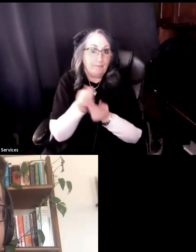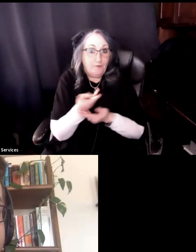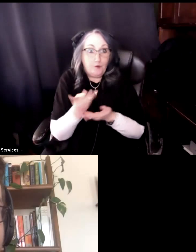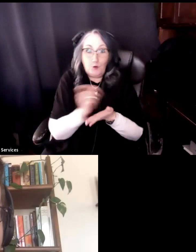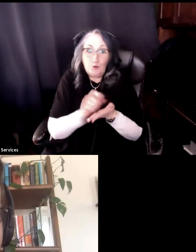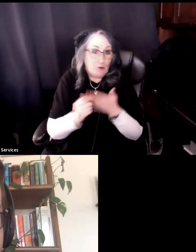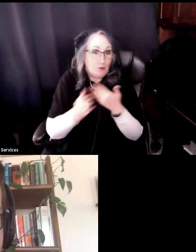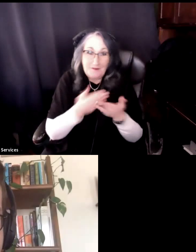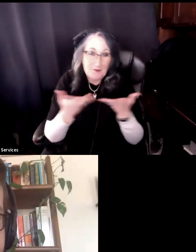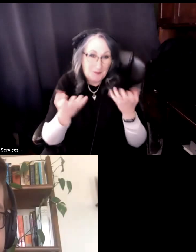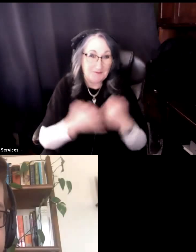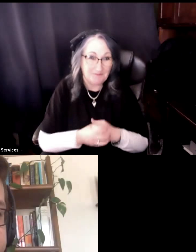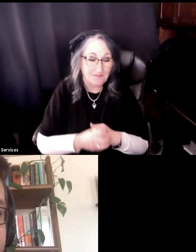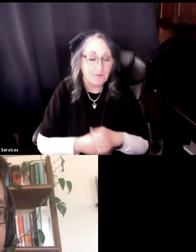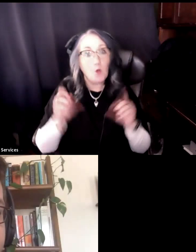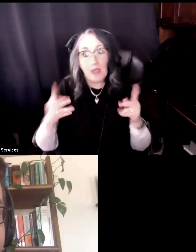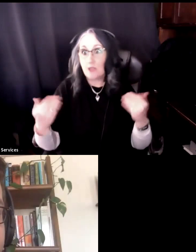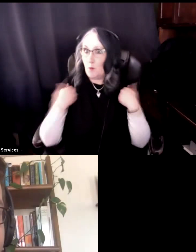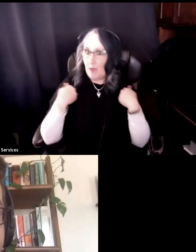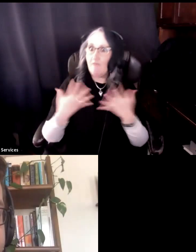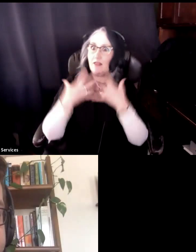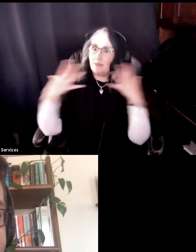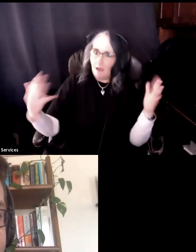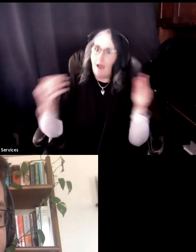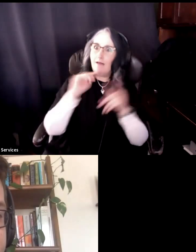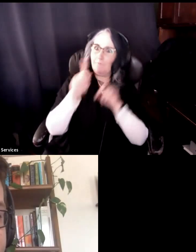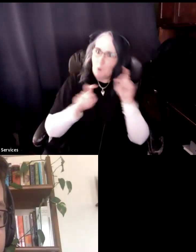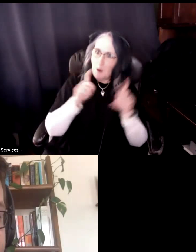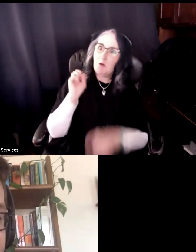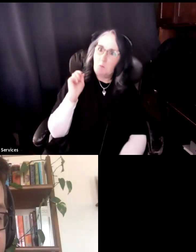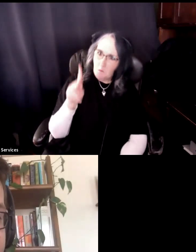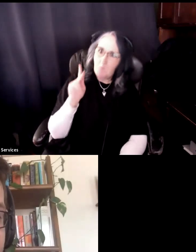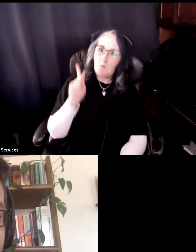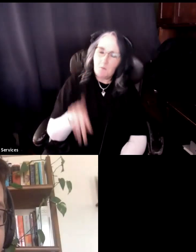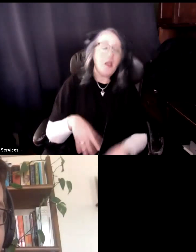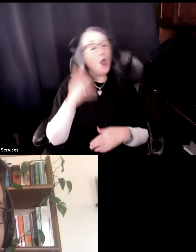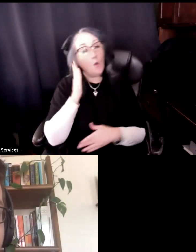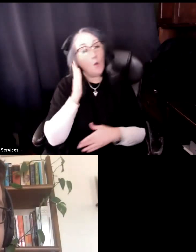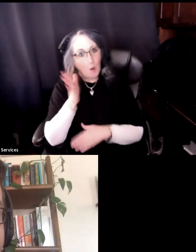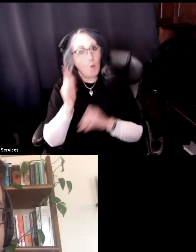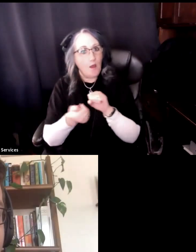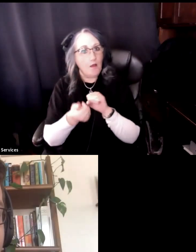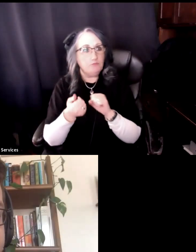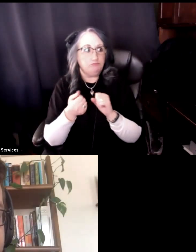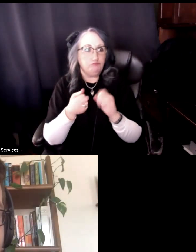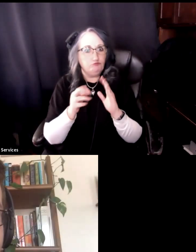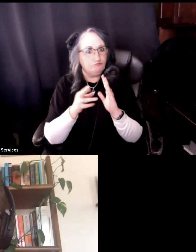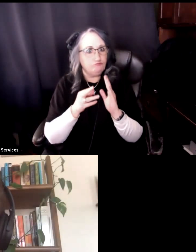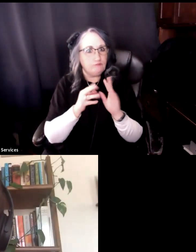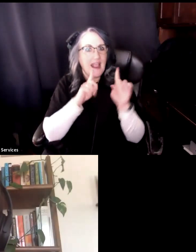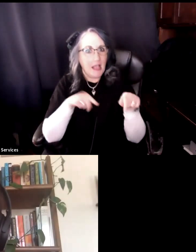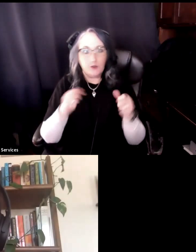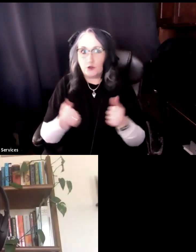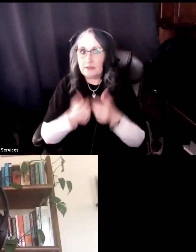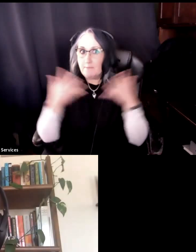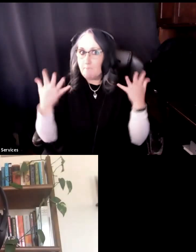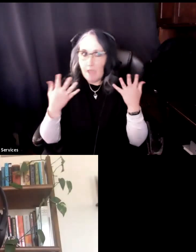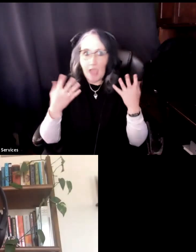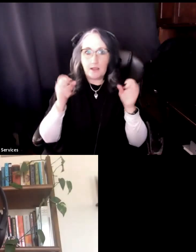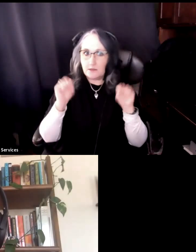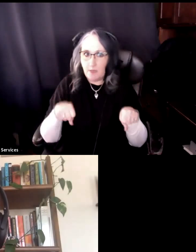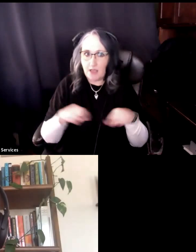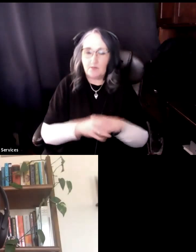so we've got a fair amount of questions and we're gonna get through as many of them as we can. And I am just going to go over the